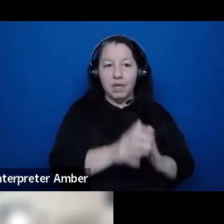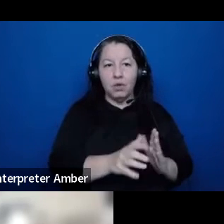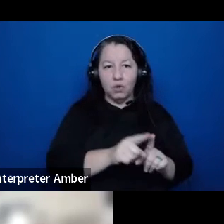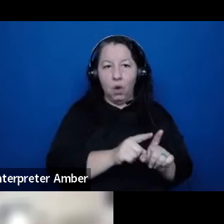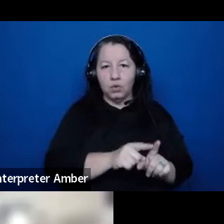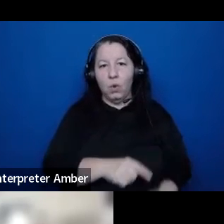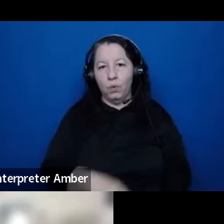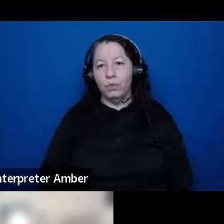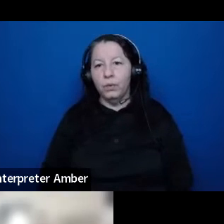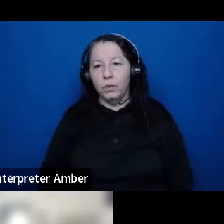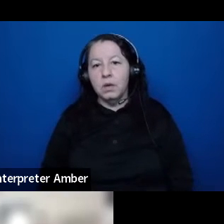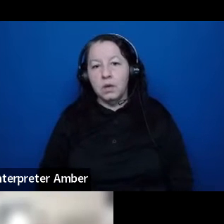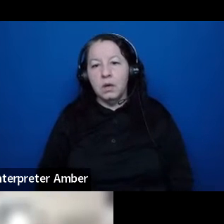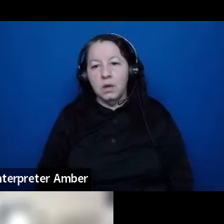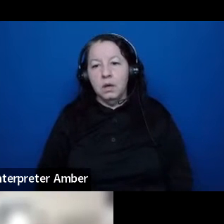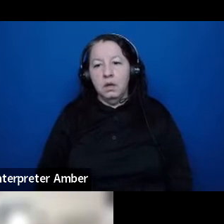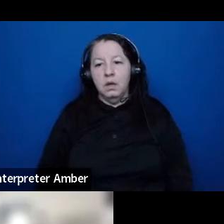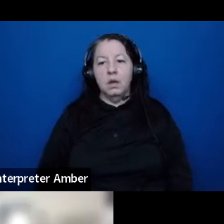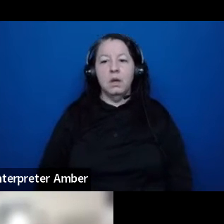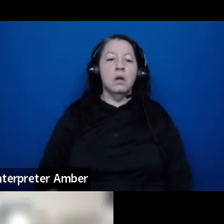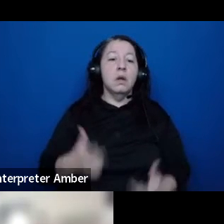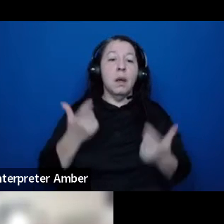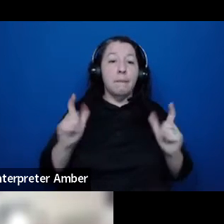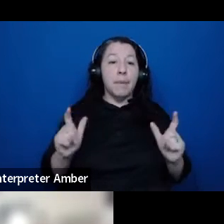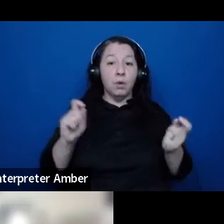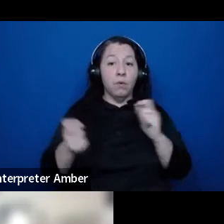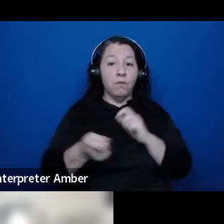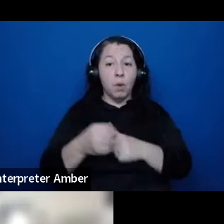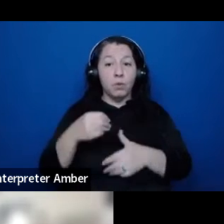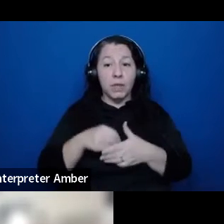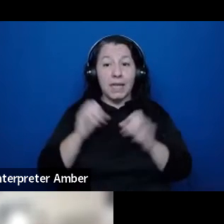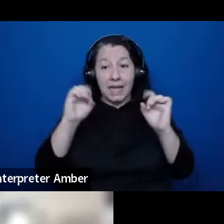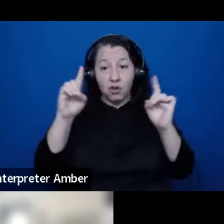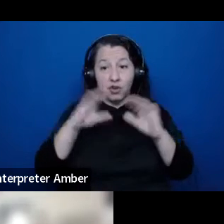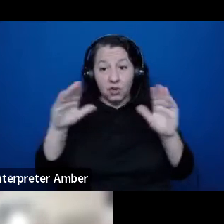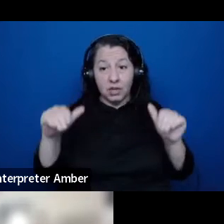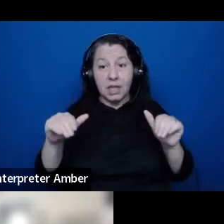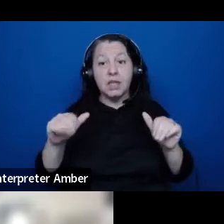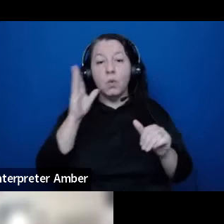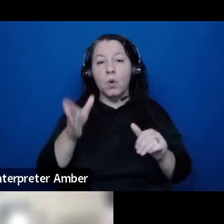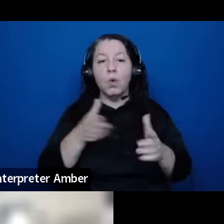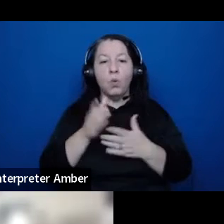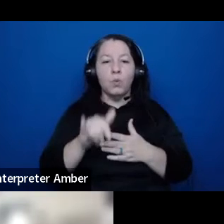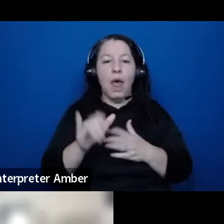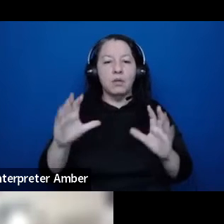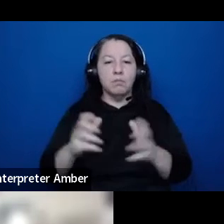So things like big reforms in the education system will go through that smaller